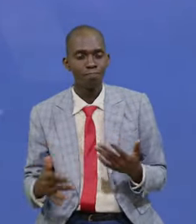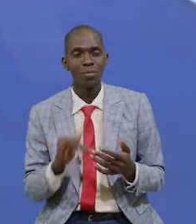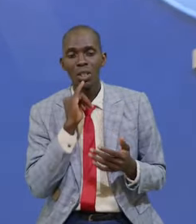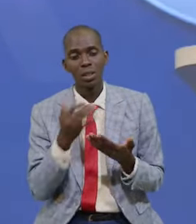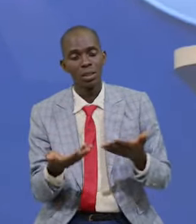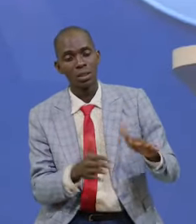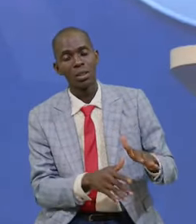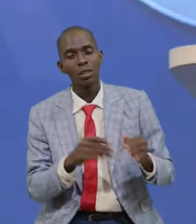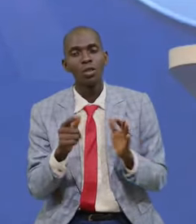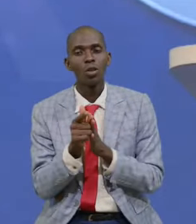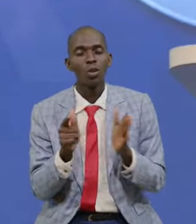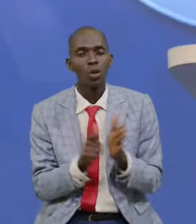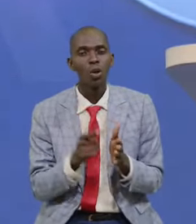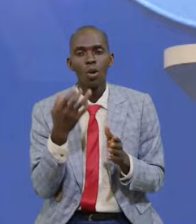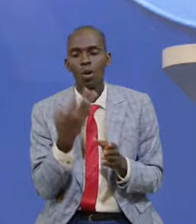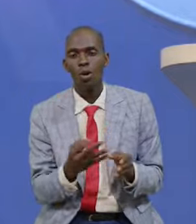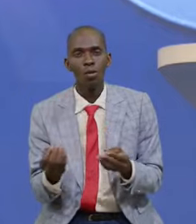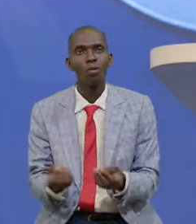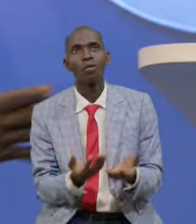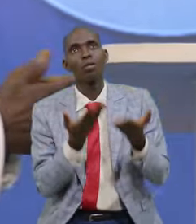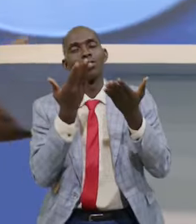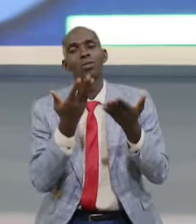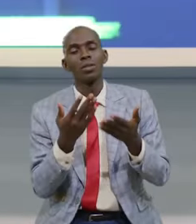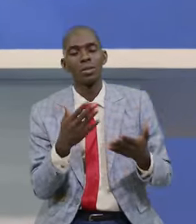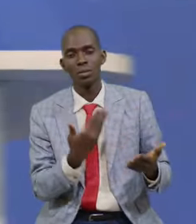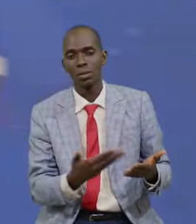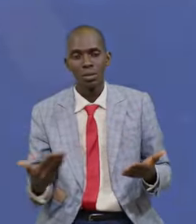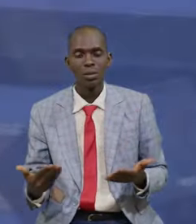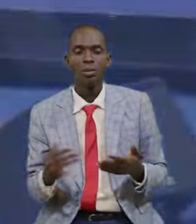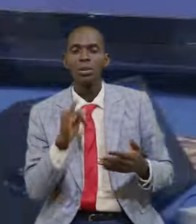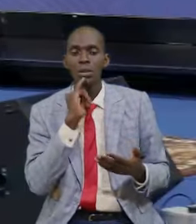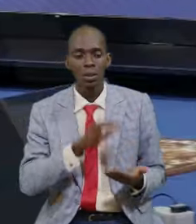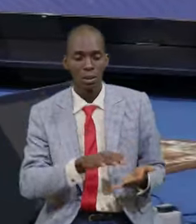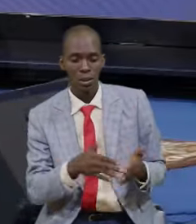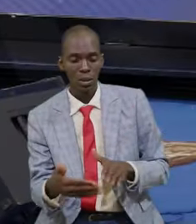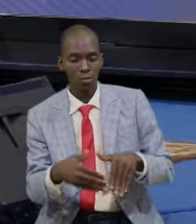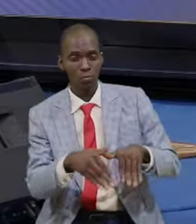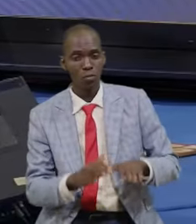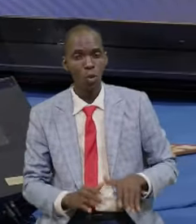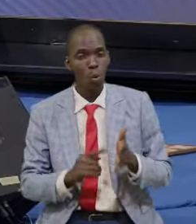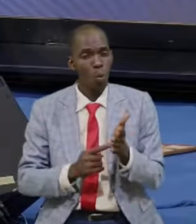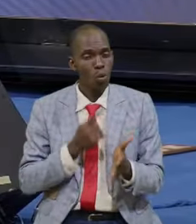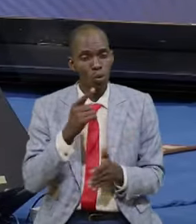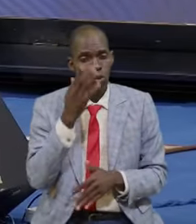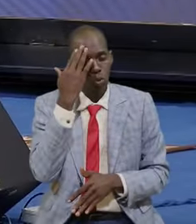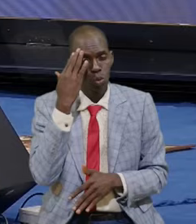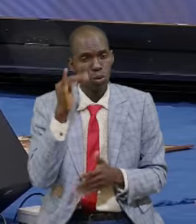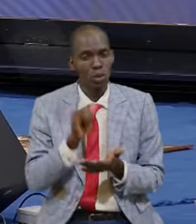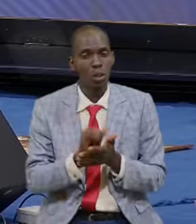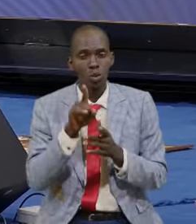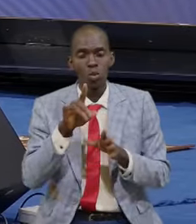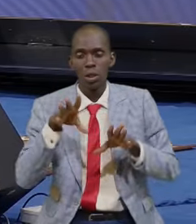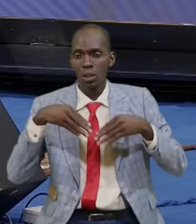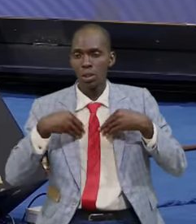of sacrifices and offerings, dead. And once you realize that, and you accept that, and you